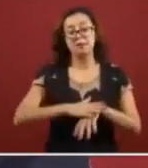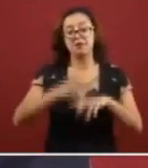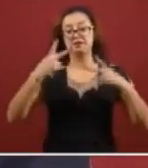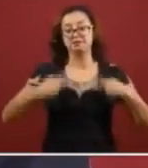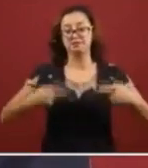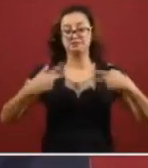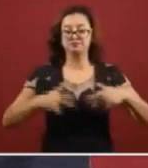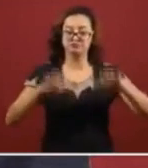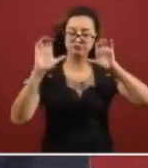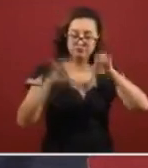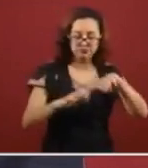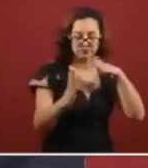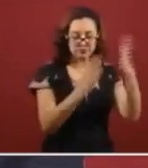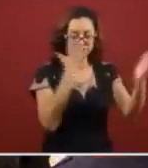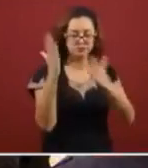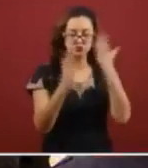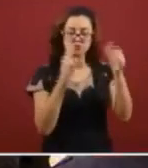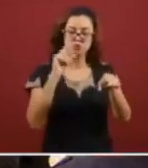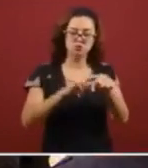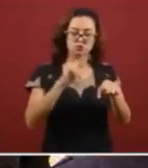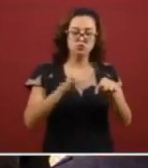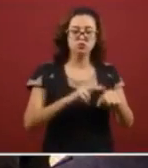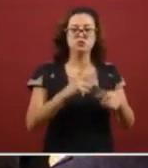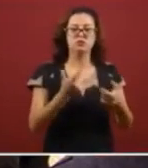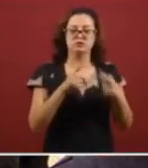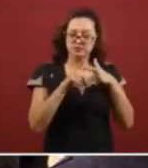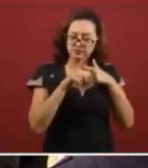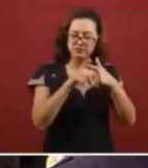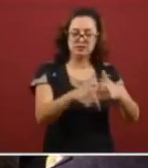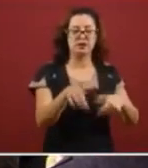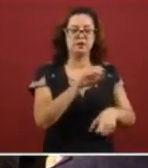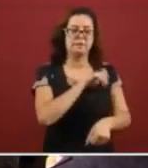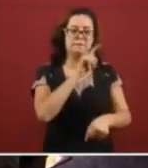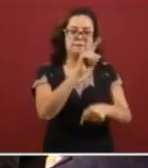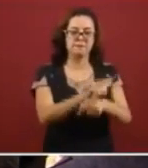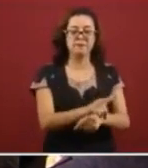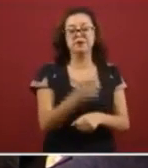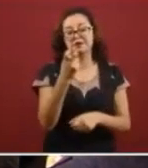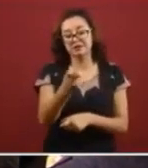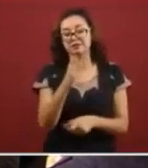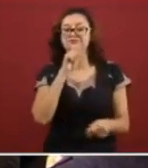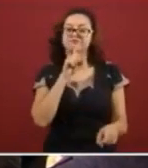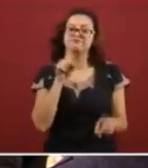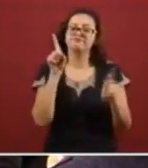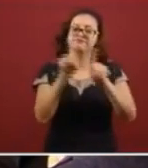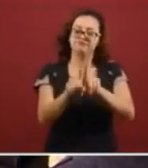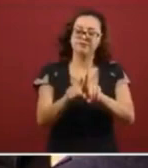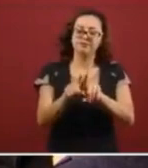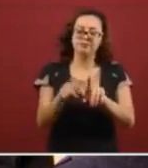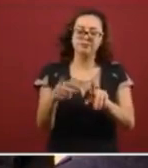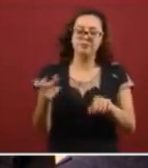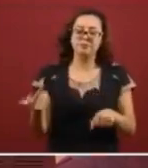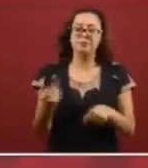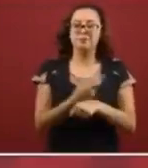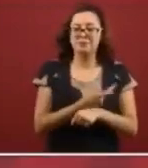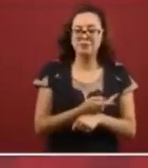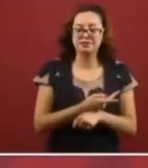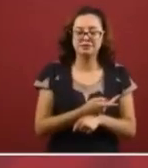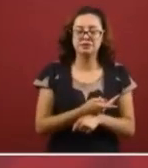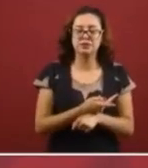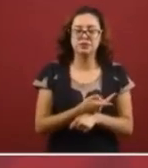of medicine to es get specialists and doctors. That's a new